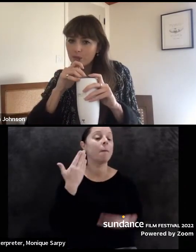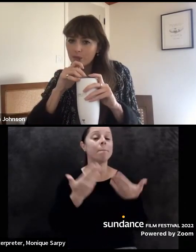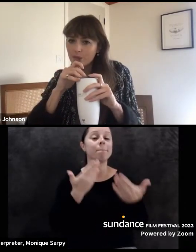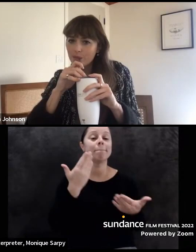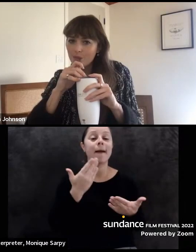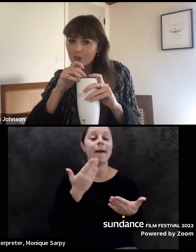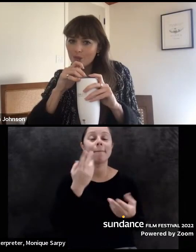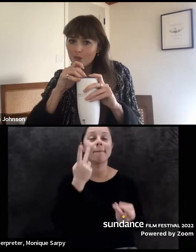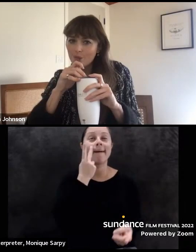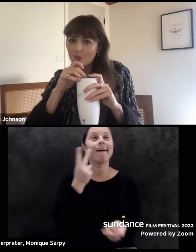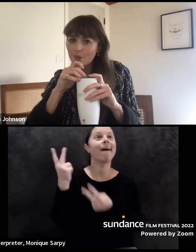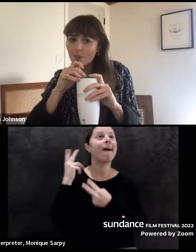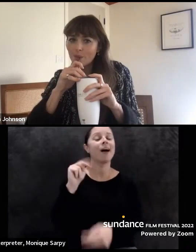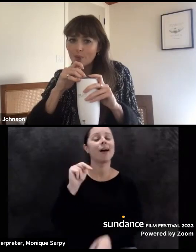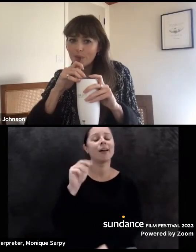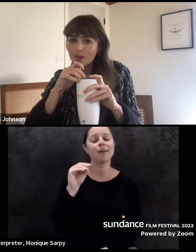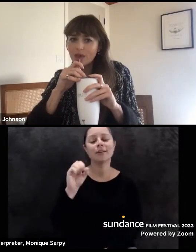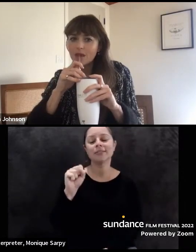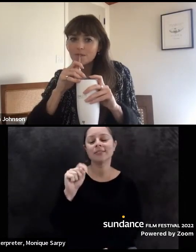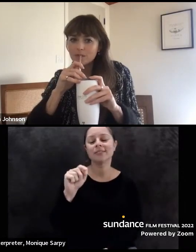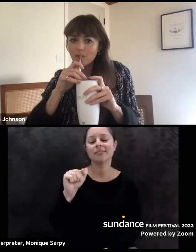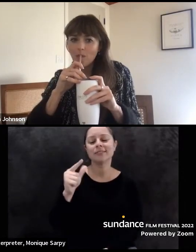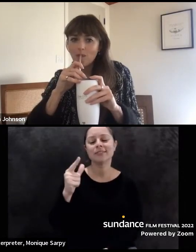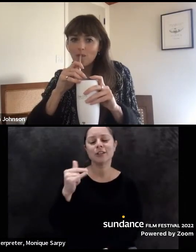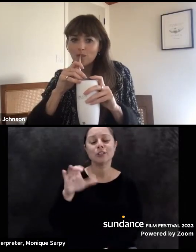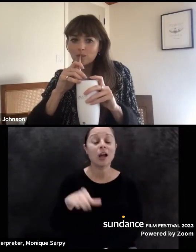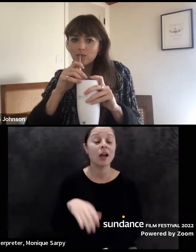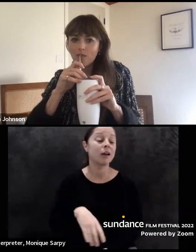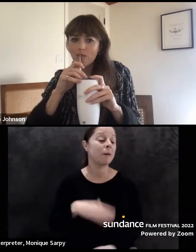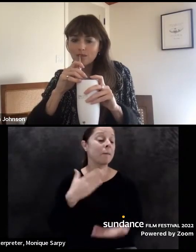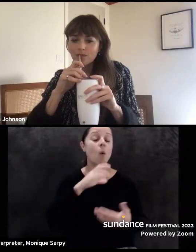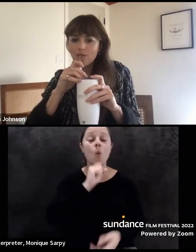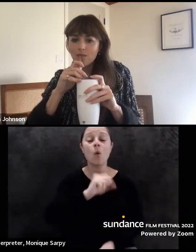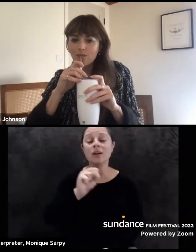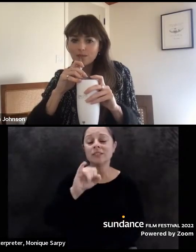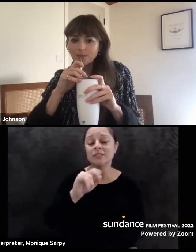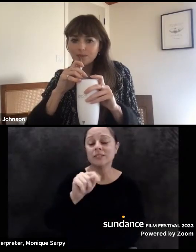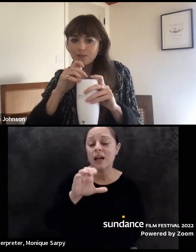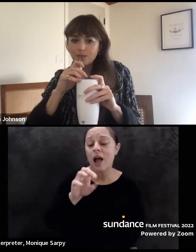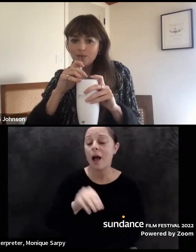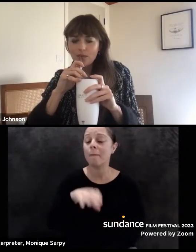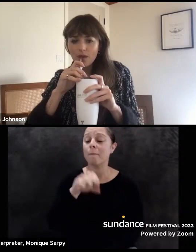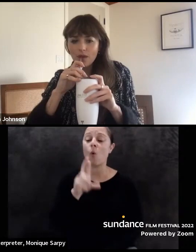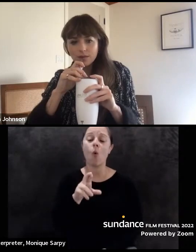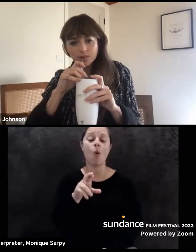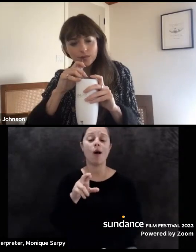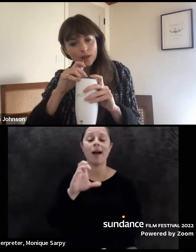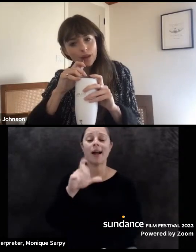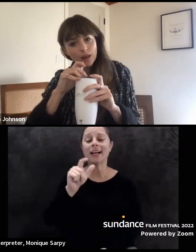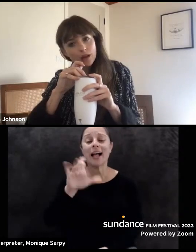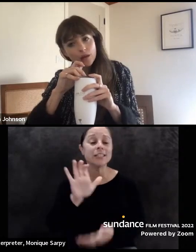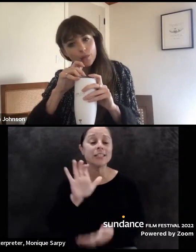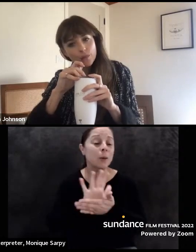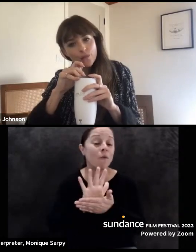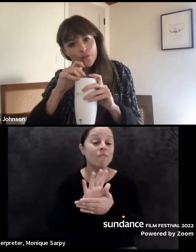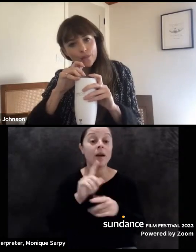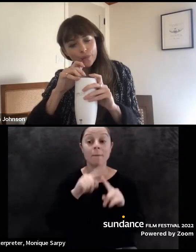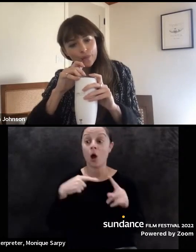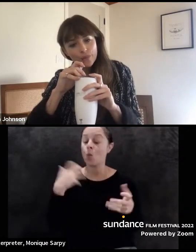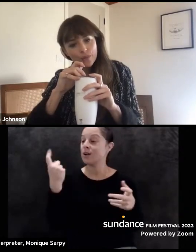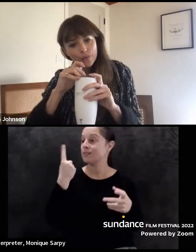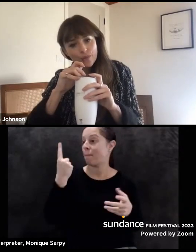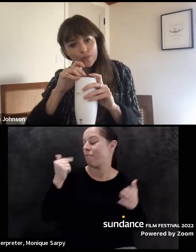old sitcom or an old classic movie, you know what I mean? And then when I'm looking for something fresh,